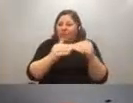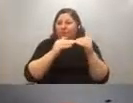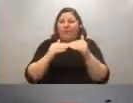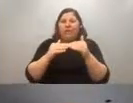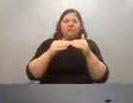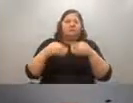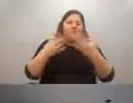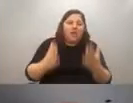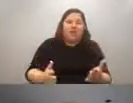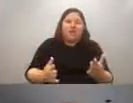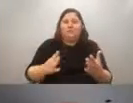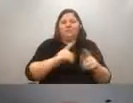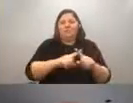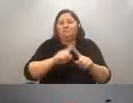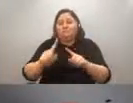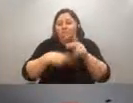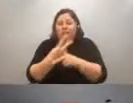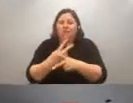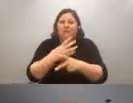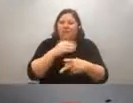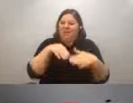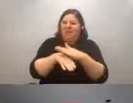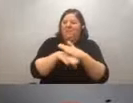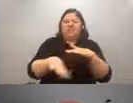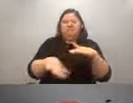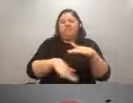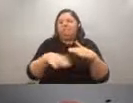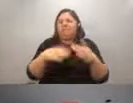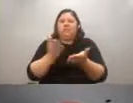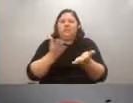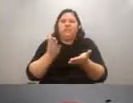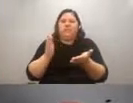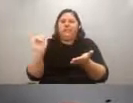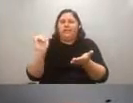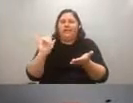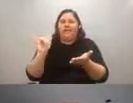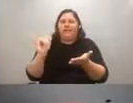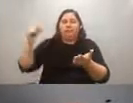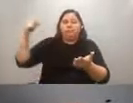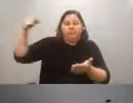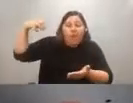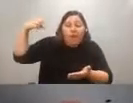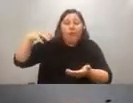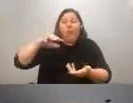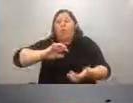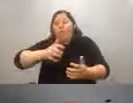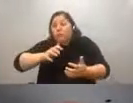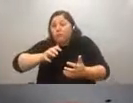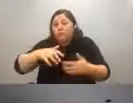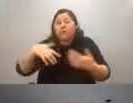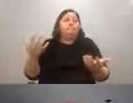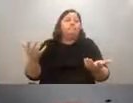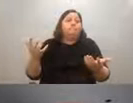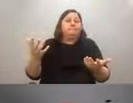of all types and then accessing also basic services like um basic needs as showers laundry um